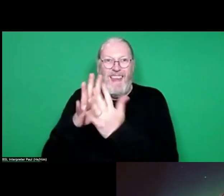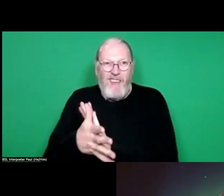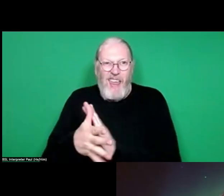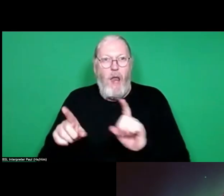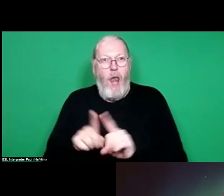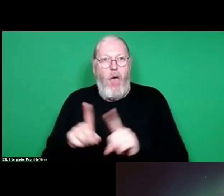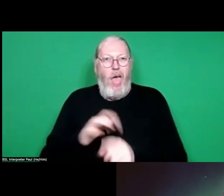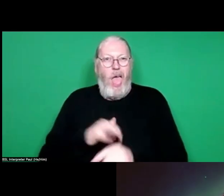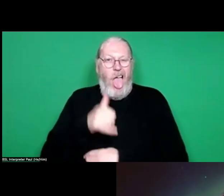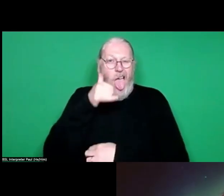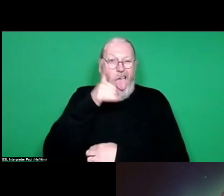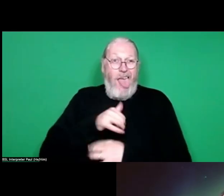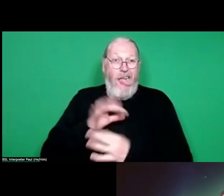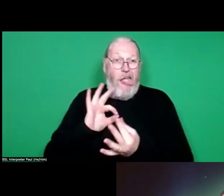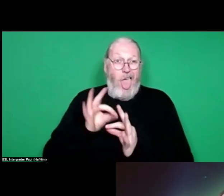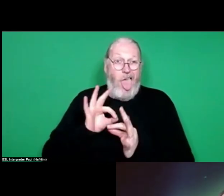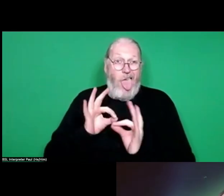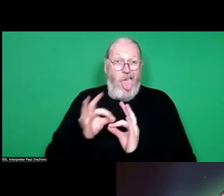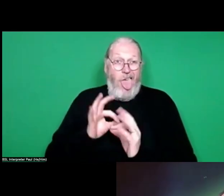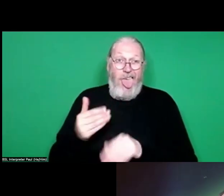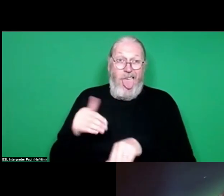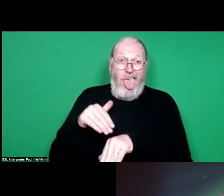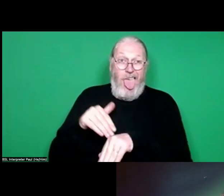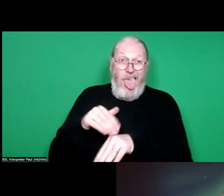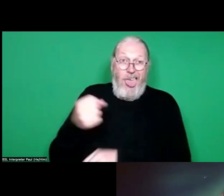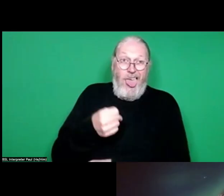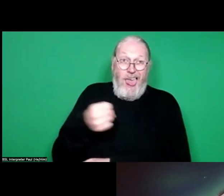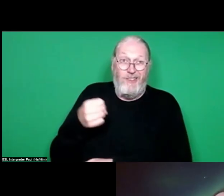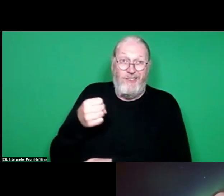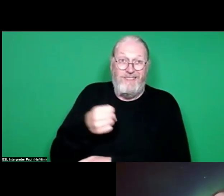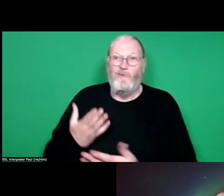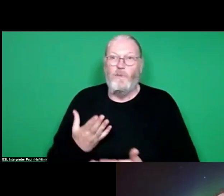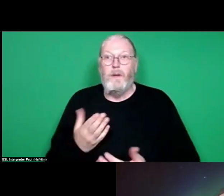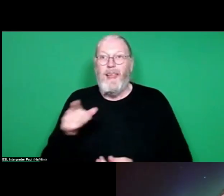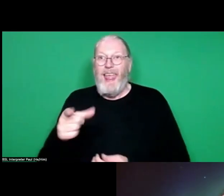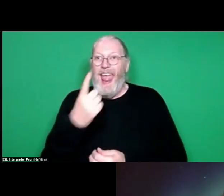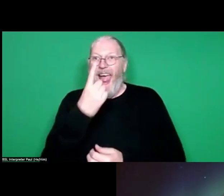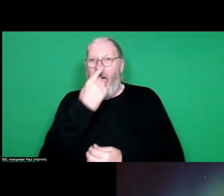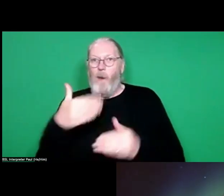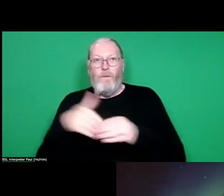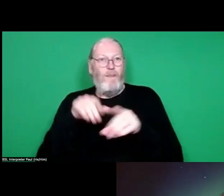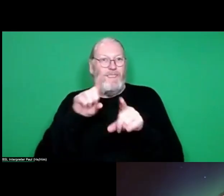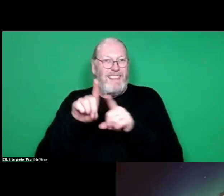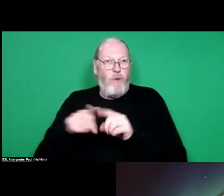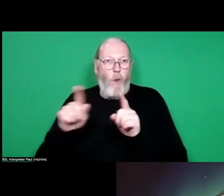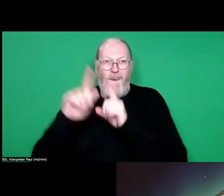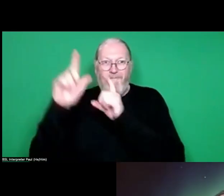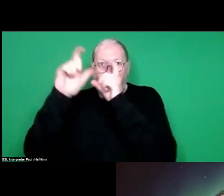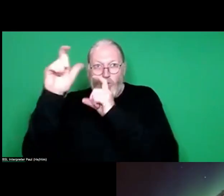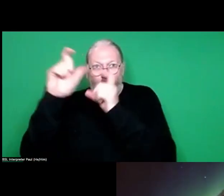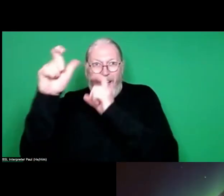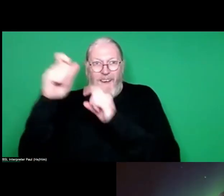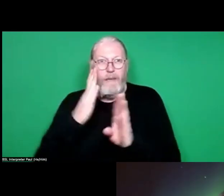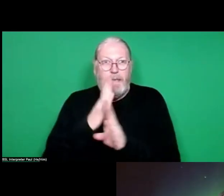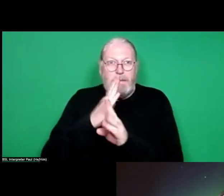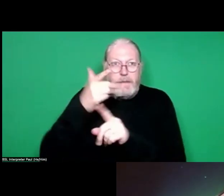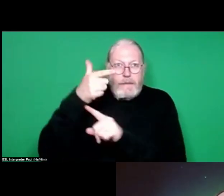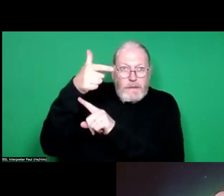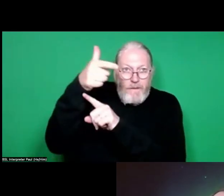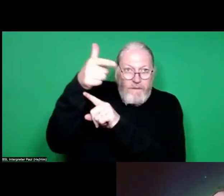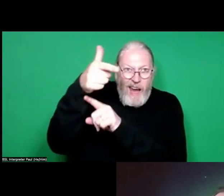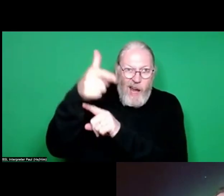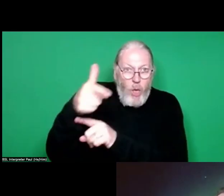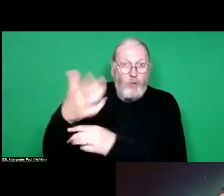technological systems. These range from photographic, surveillance, bureaucratic, and digital systems to heavier infrastructures